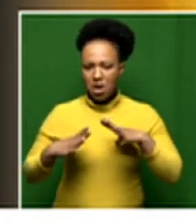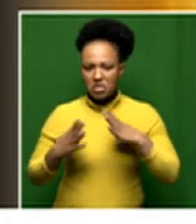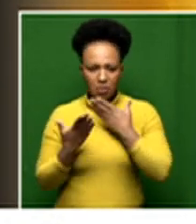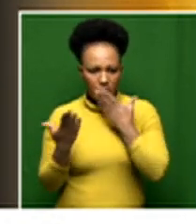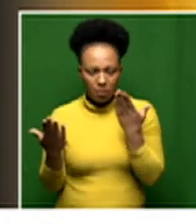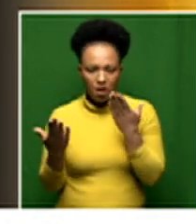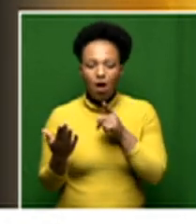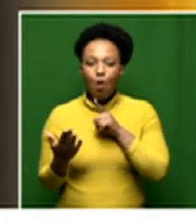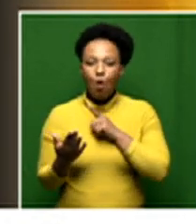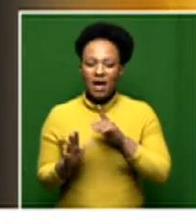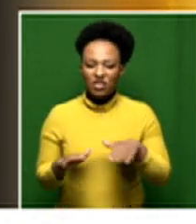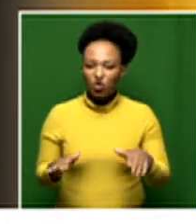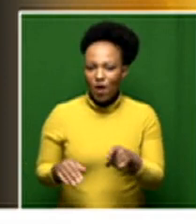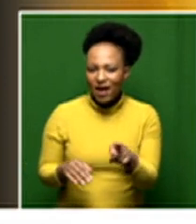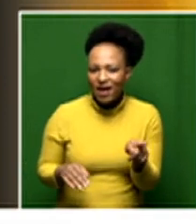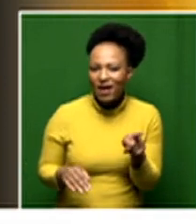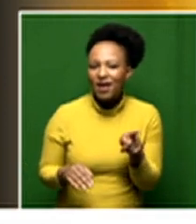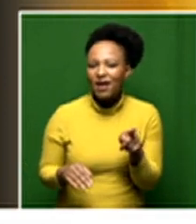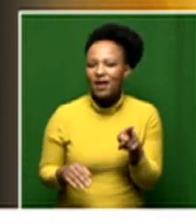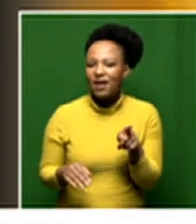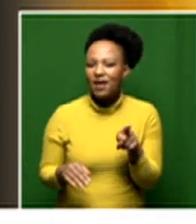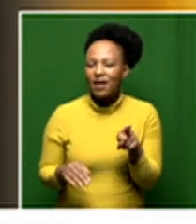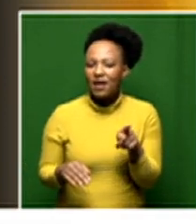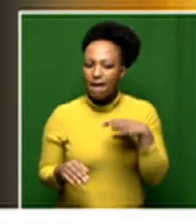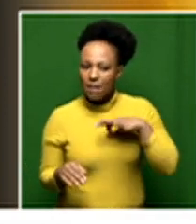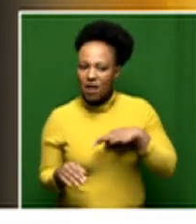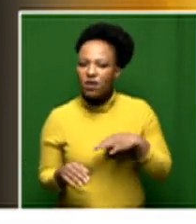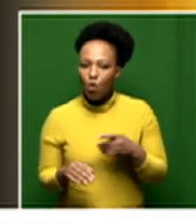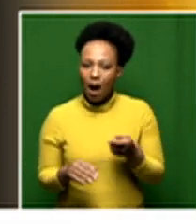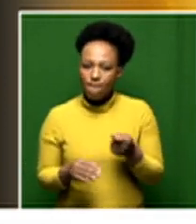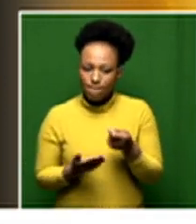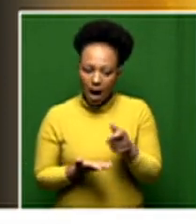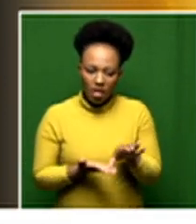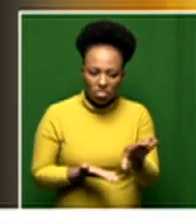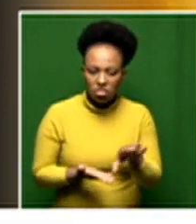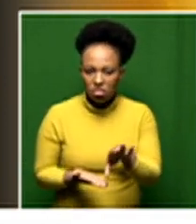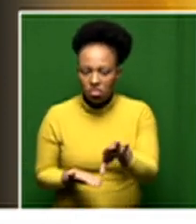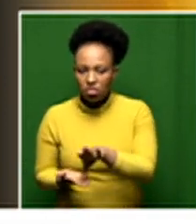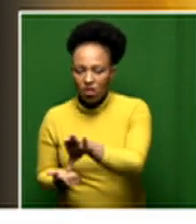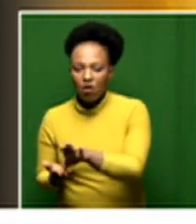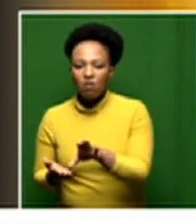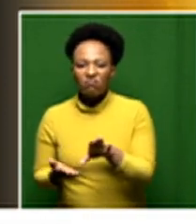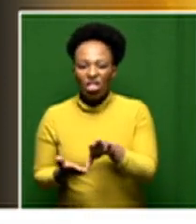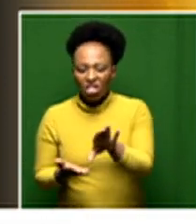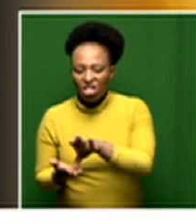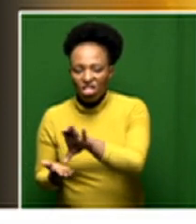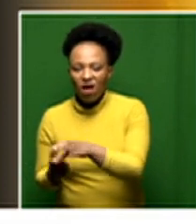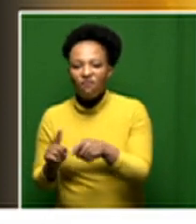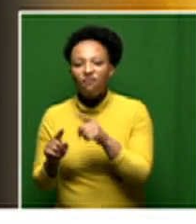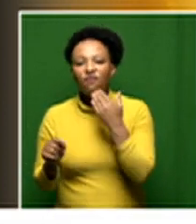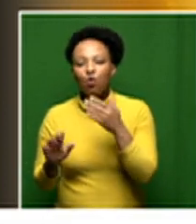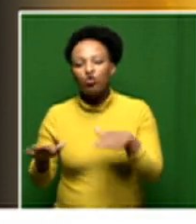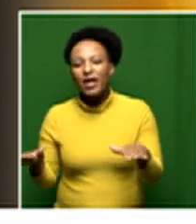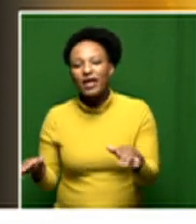make sure that their children or their trusts have the money. So the Asset Forfeiture Unit does have